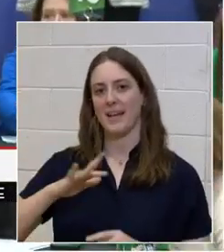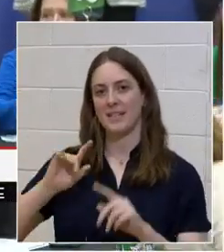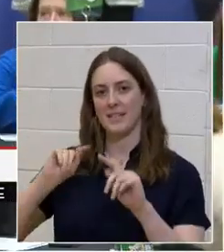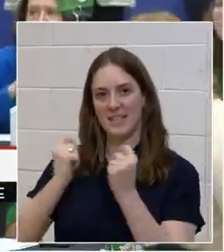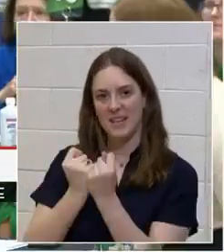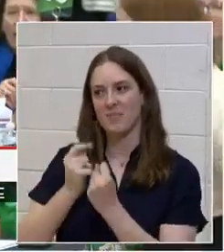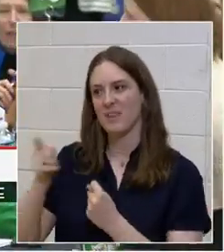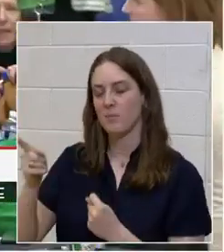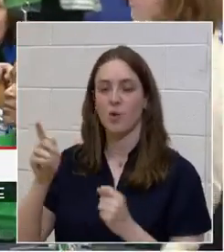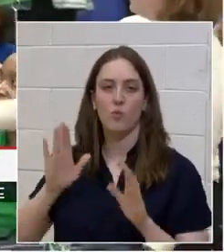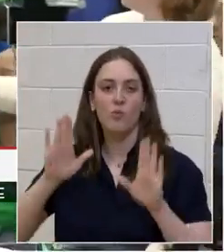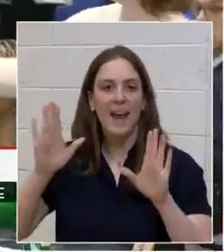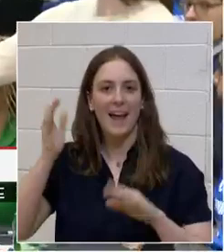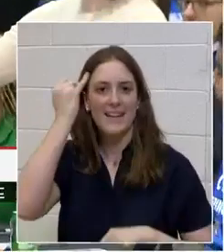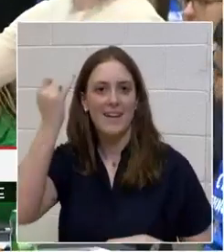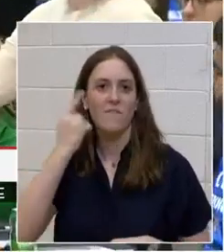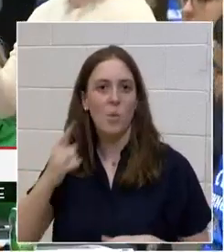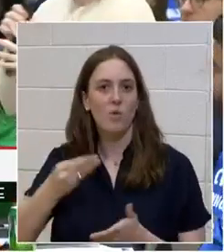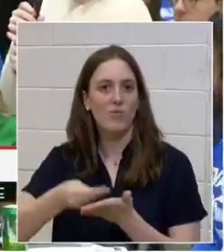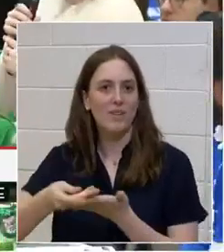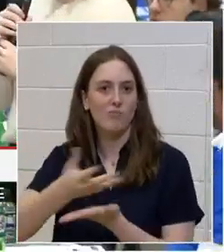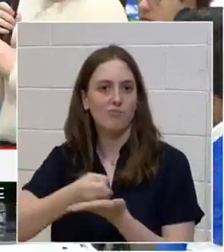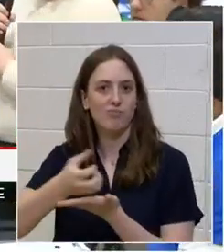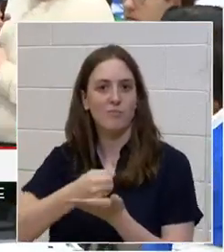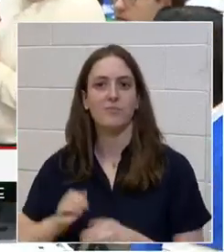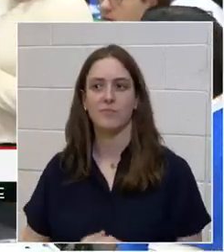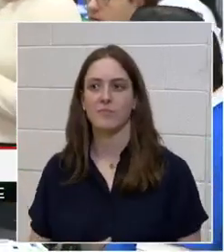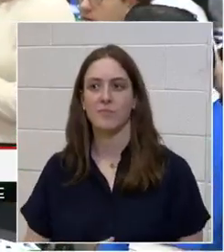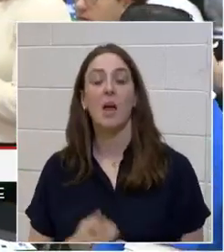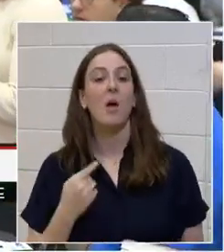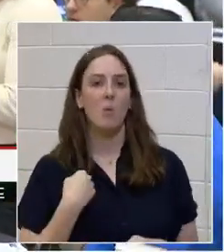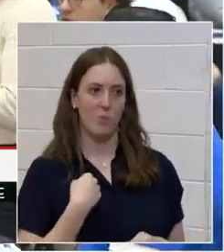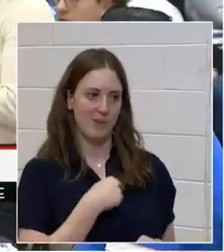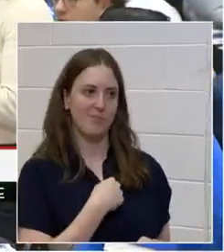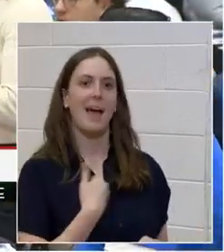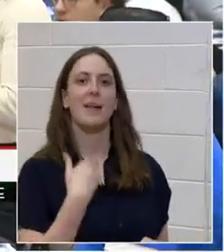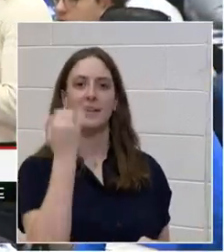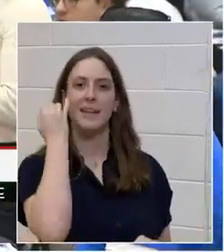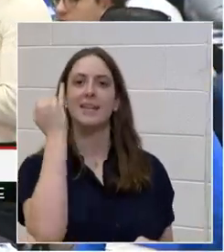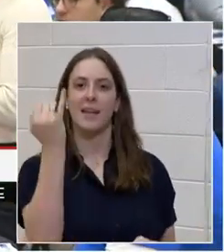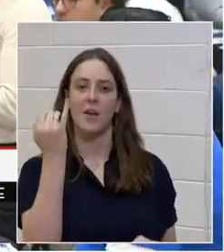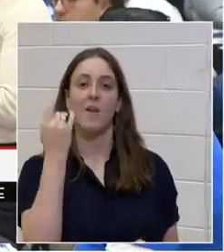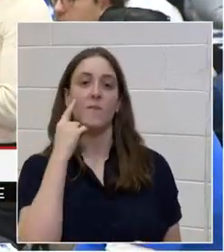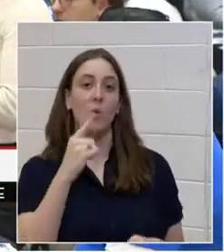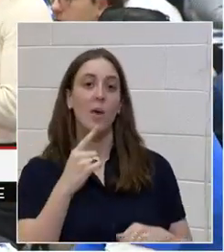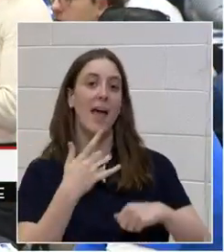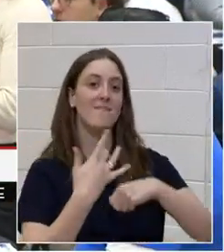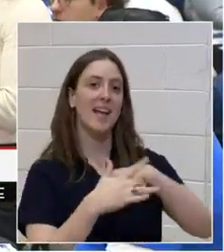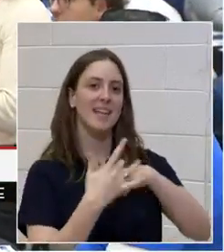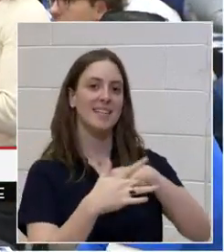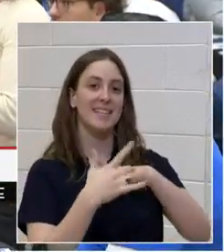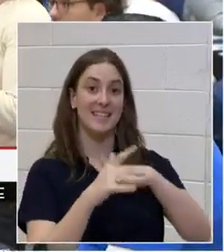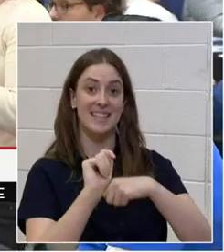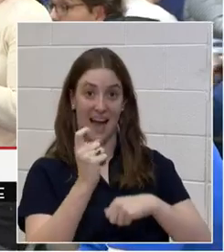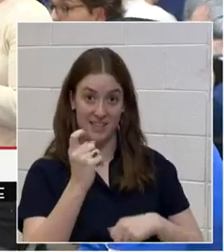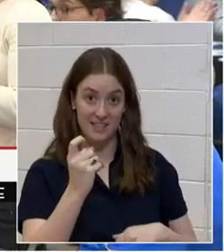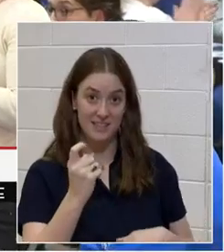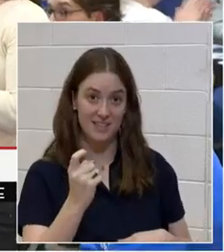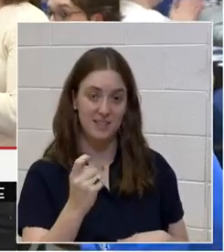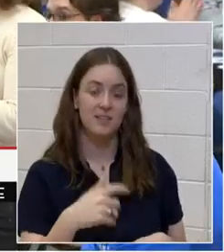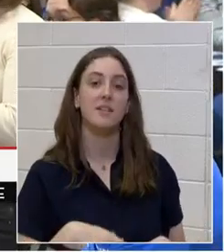about a great idea for raising revenue. We had an idea of a vacancy tax where we would